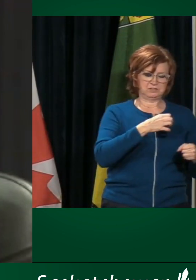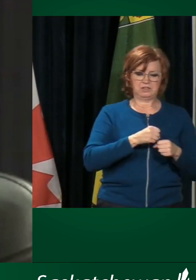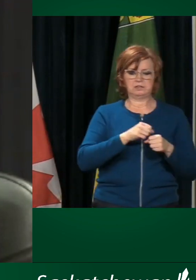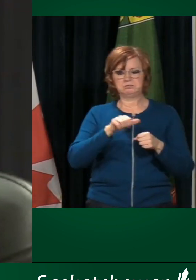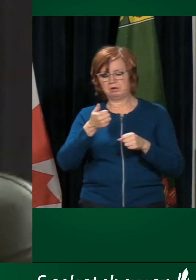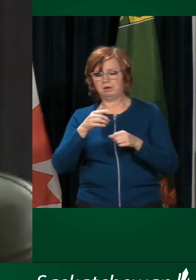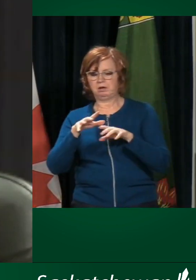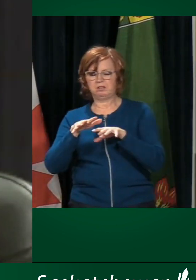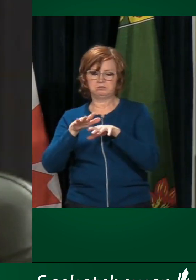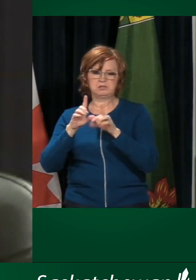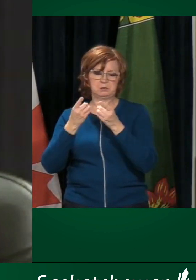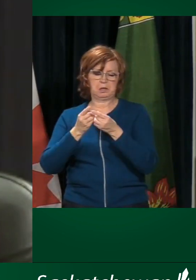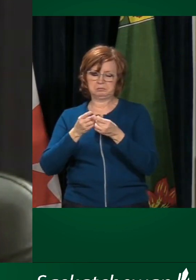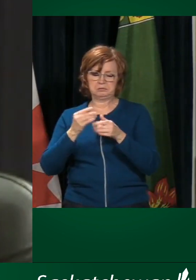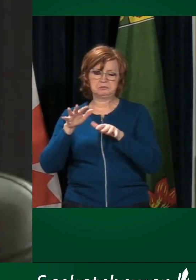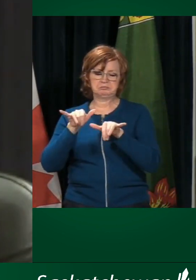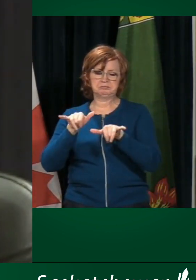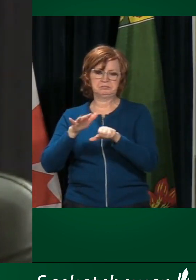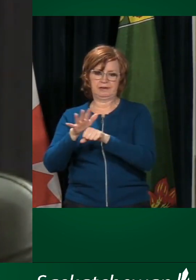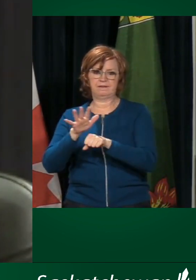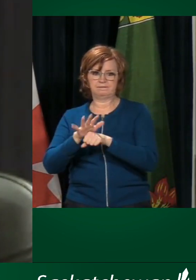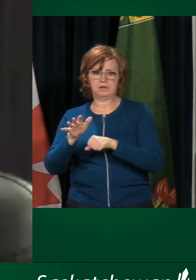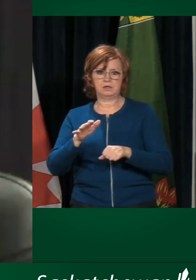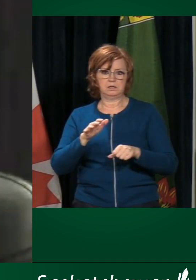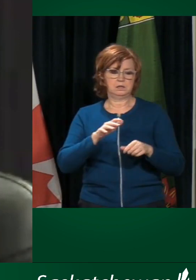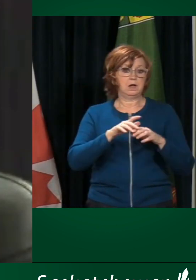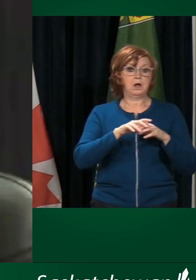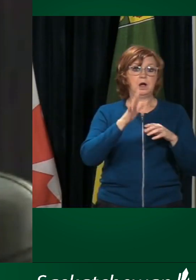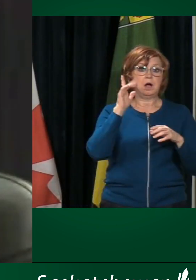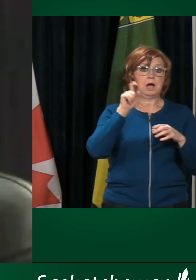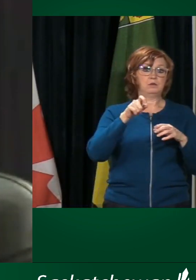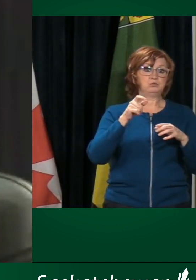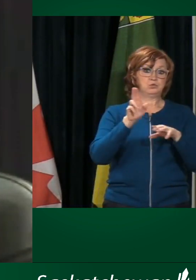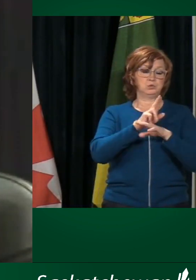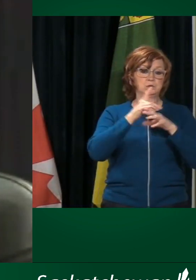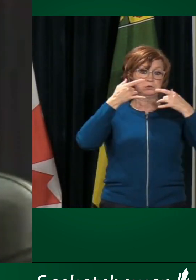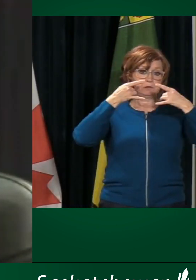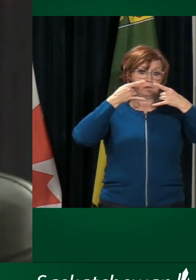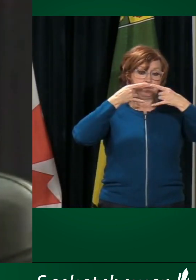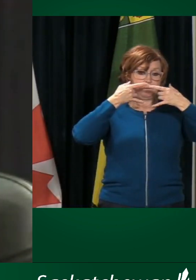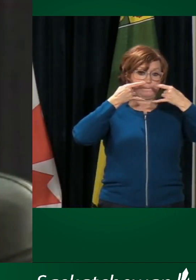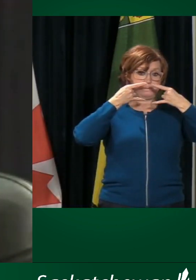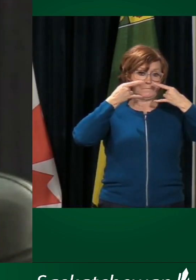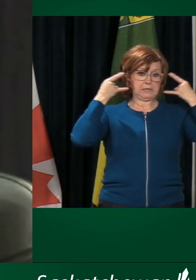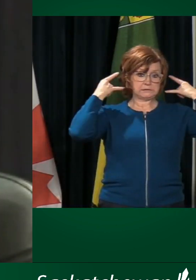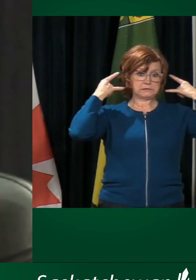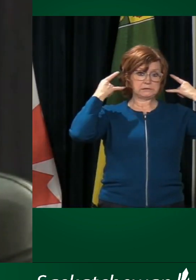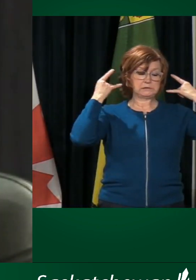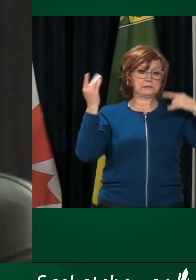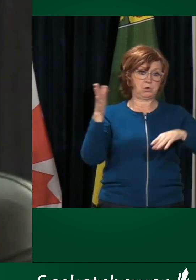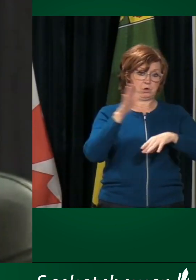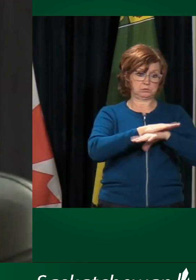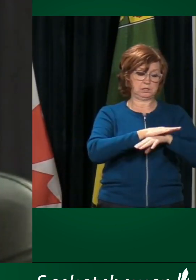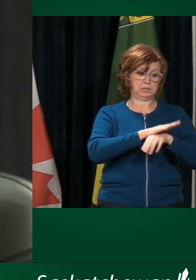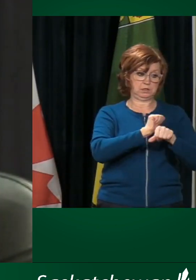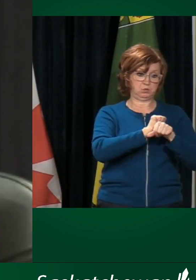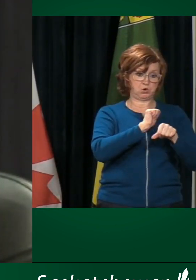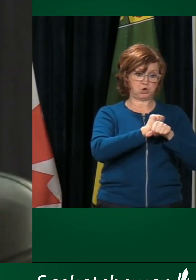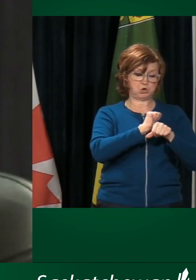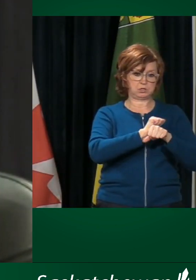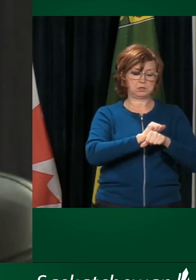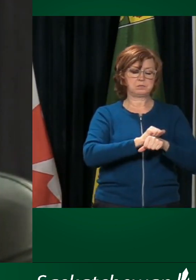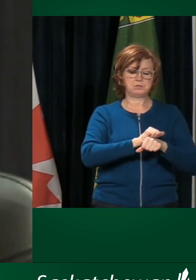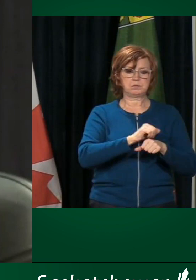a month or more of all PPE, even with the continuous masking policy that we've implemented. We have been